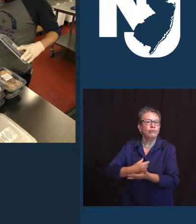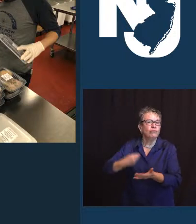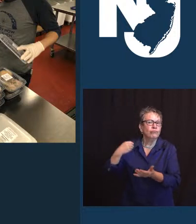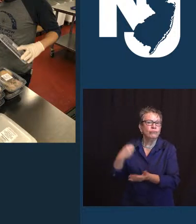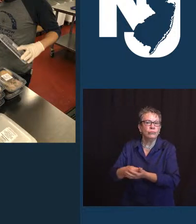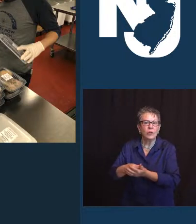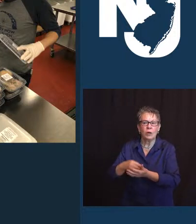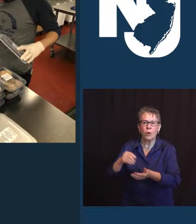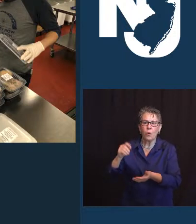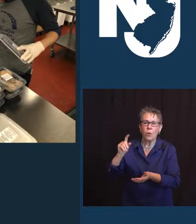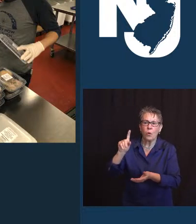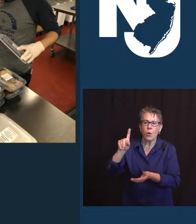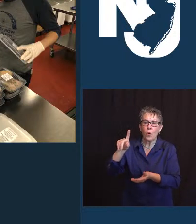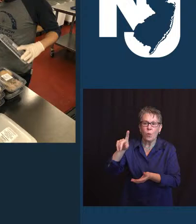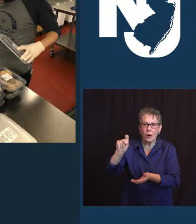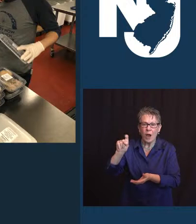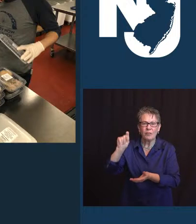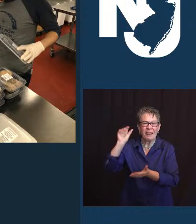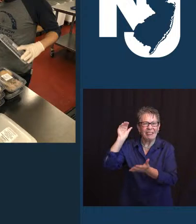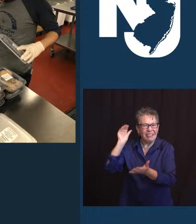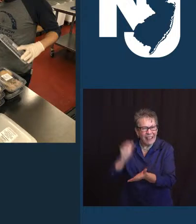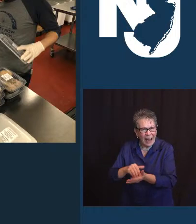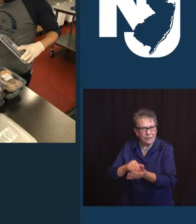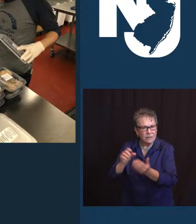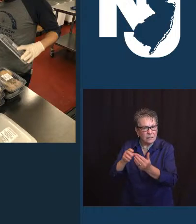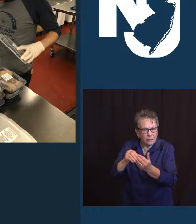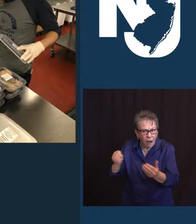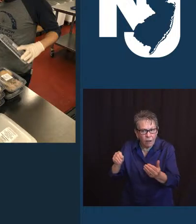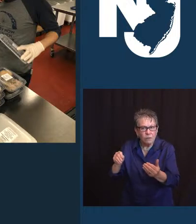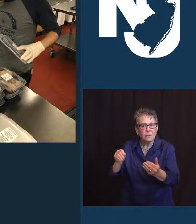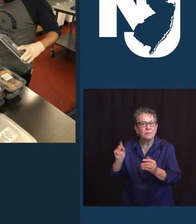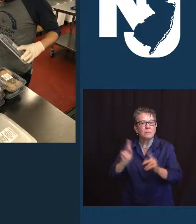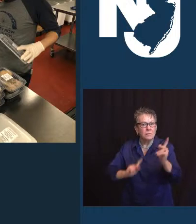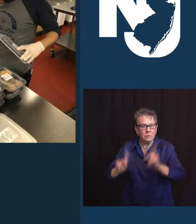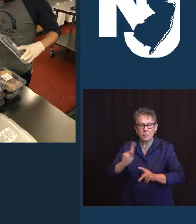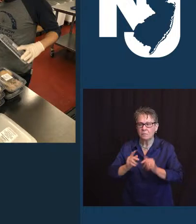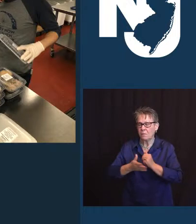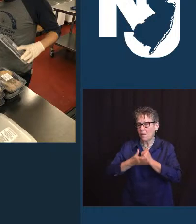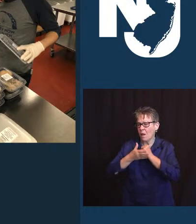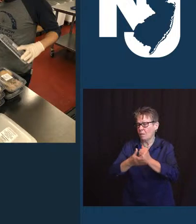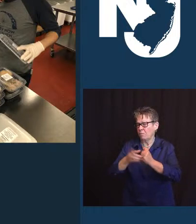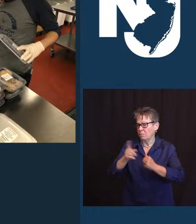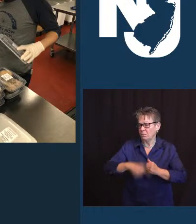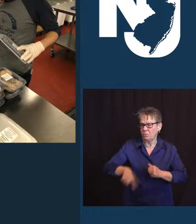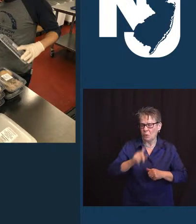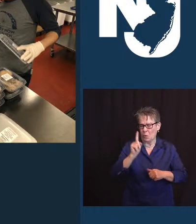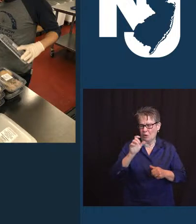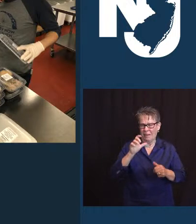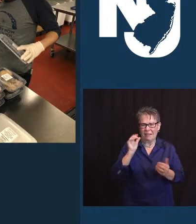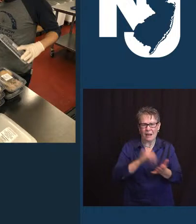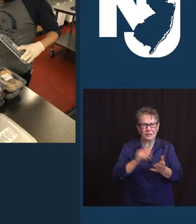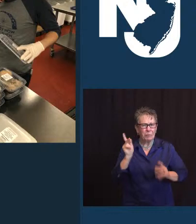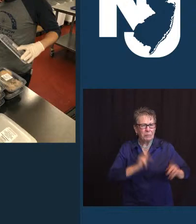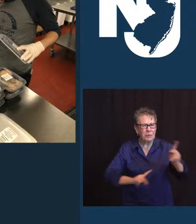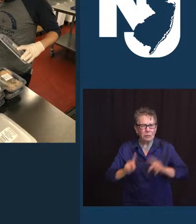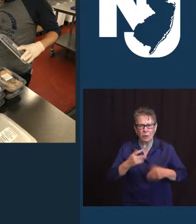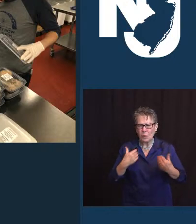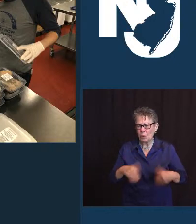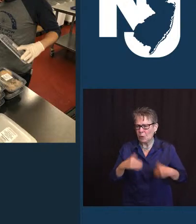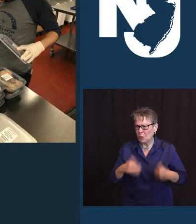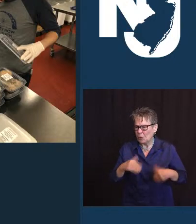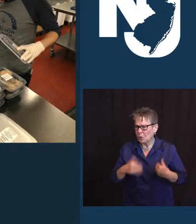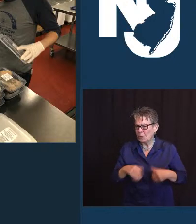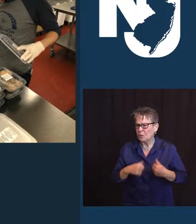100,000. Across the year, Asbury Park Dinner Table has provided on average between 3 and 350